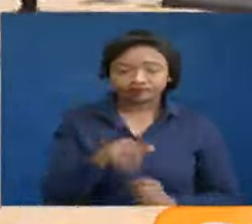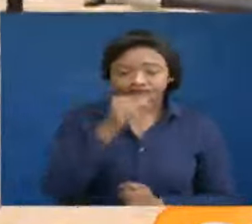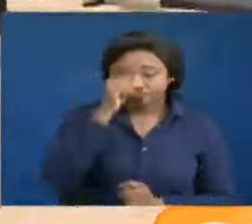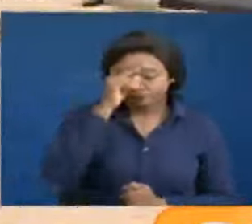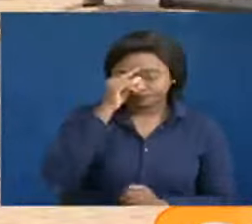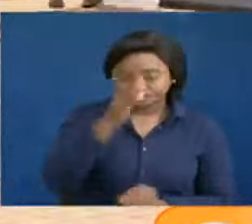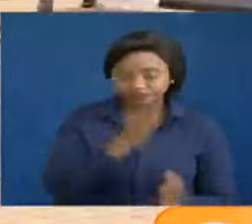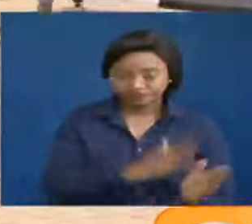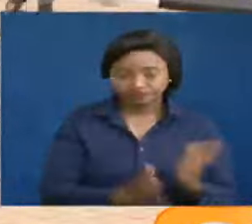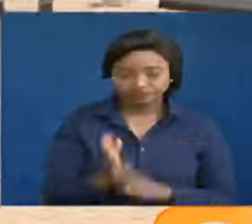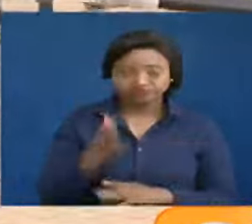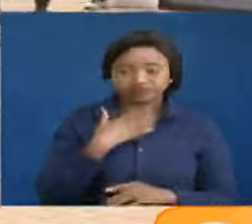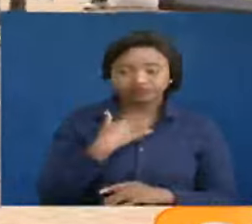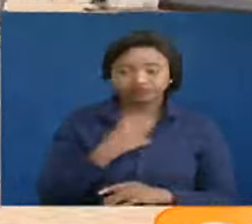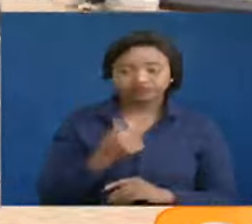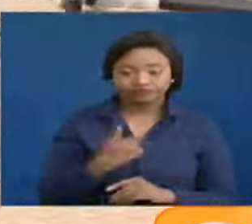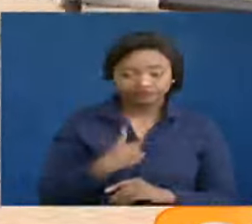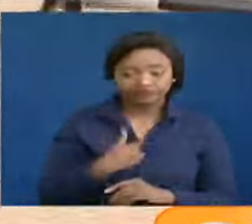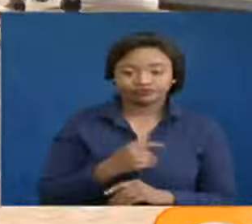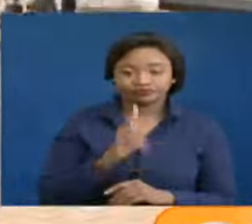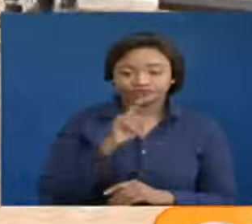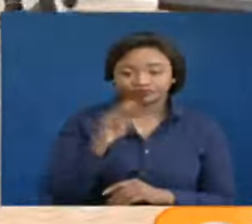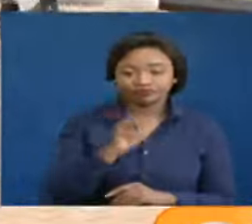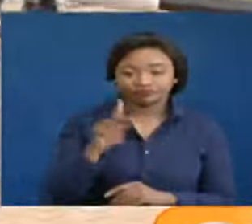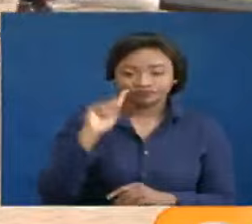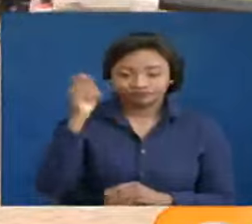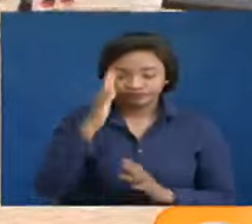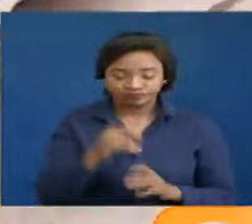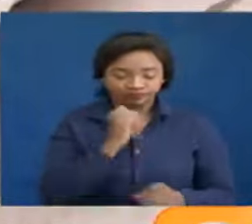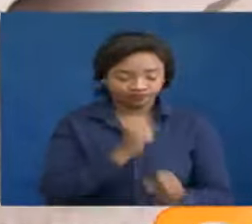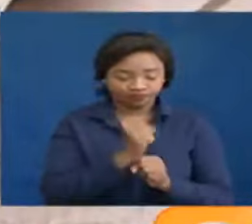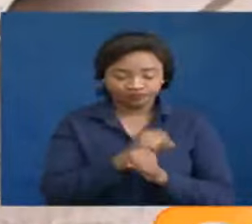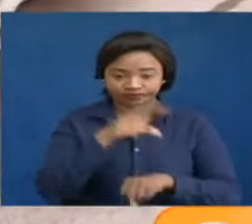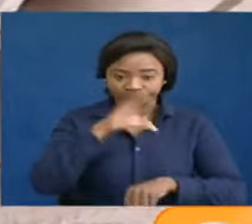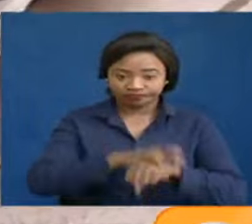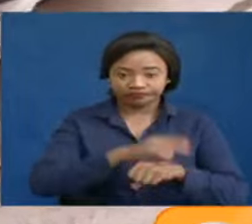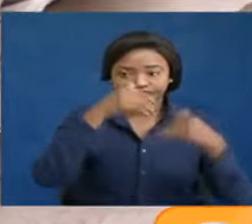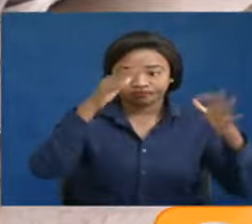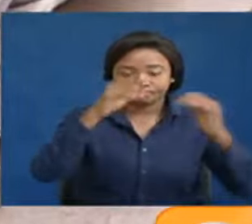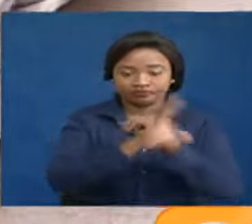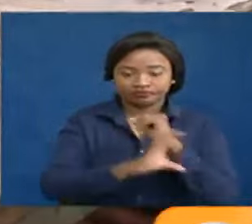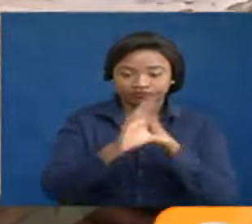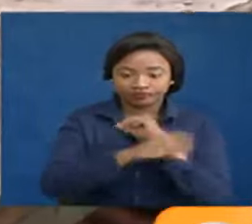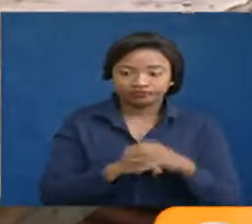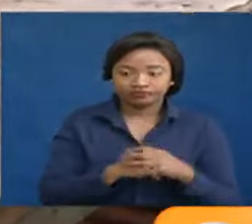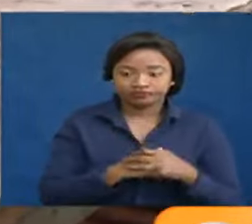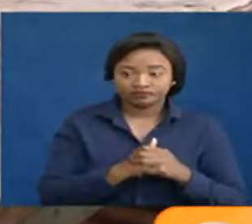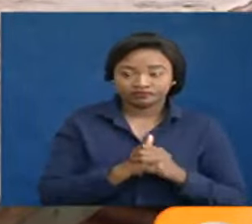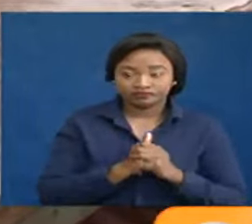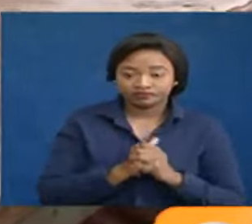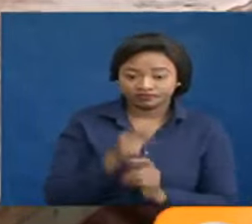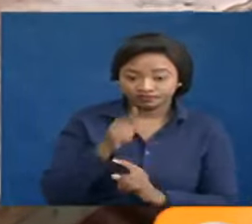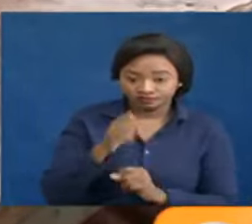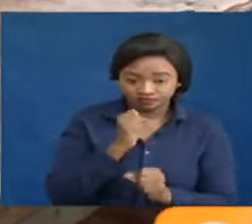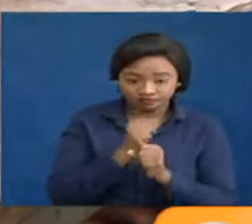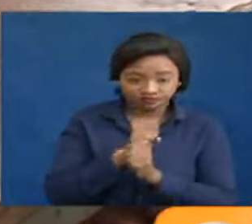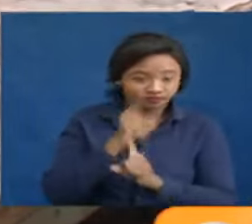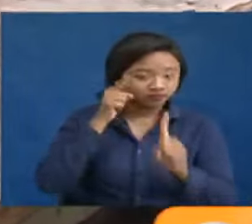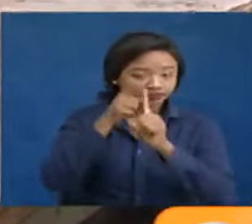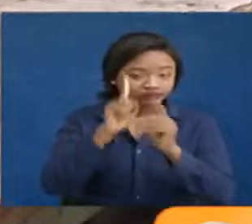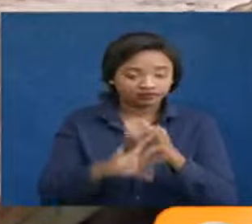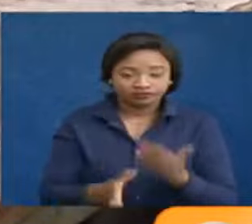strategy to place at least 1 million Kenyans in overseas jobs annually. This is an effort to boost the country's